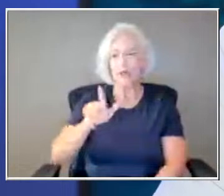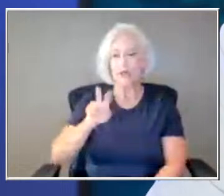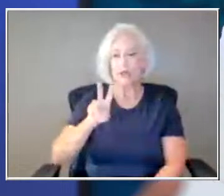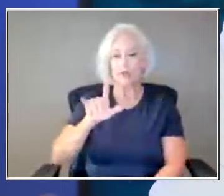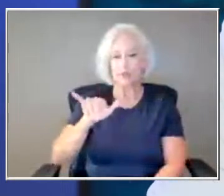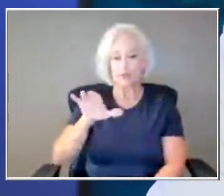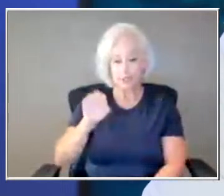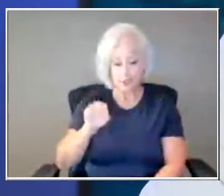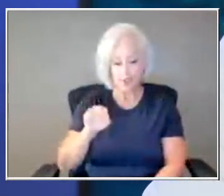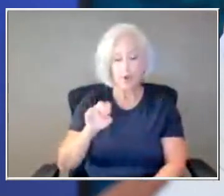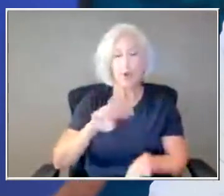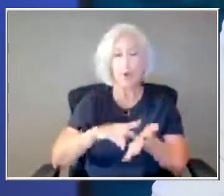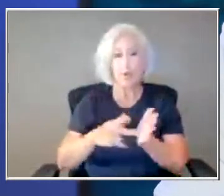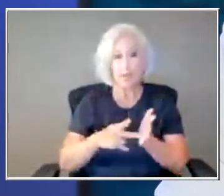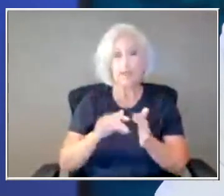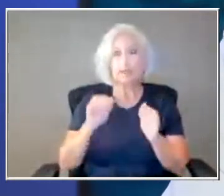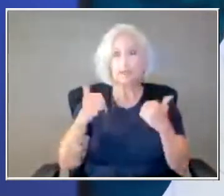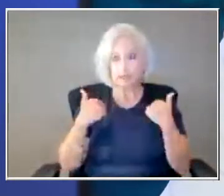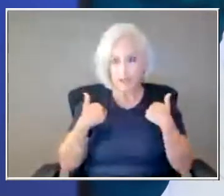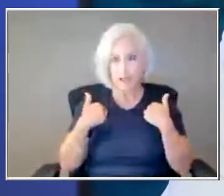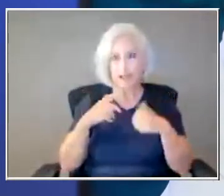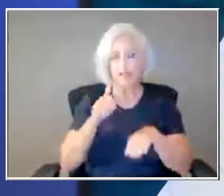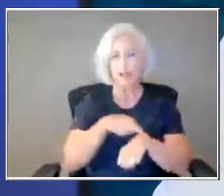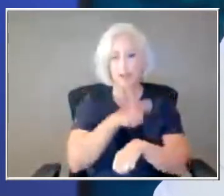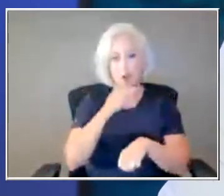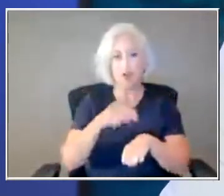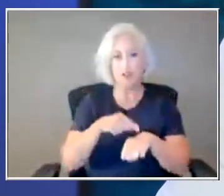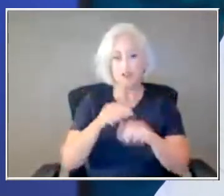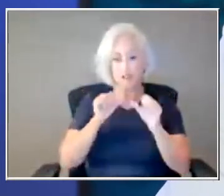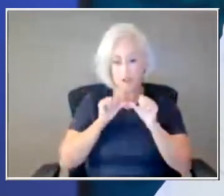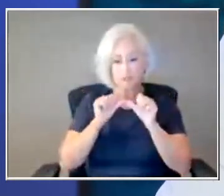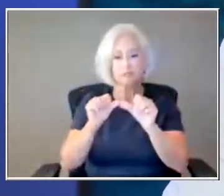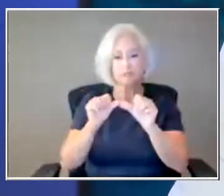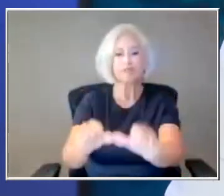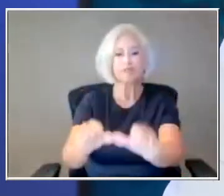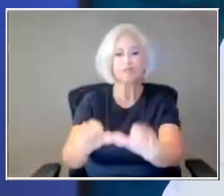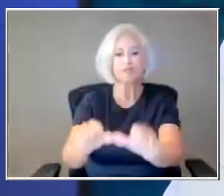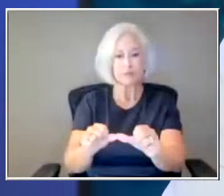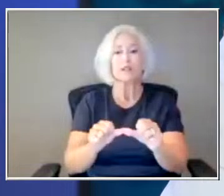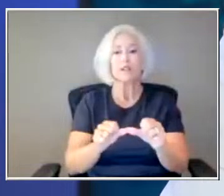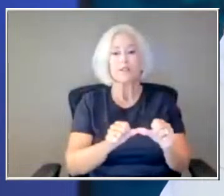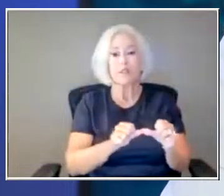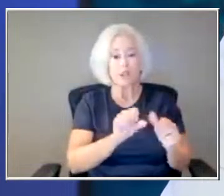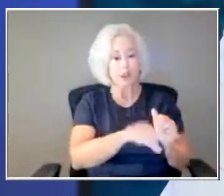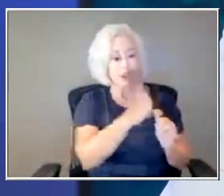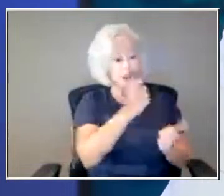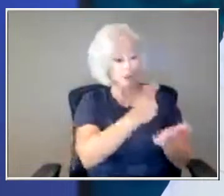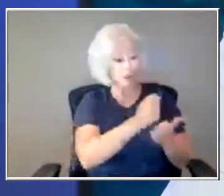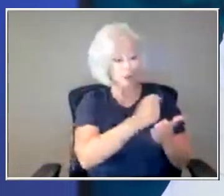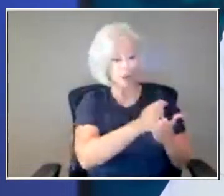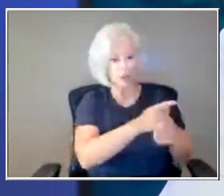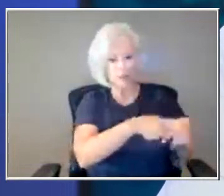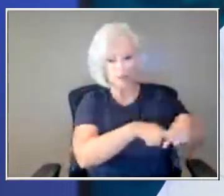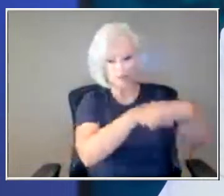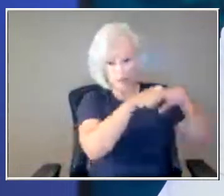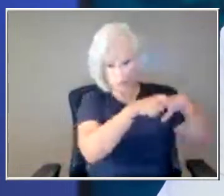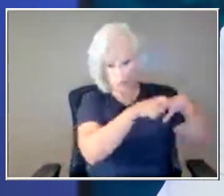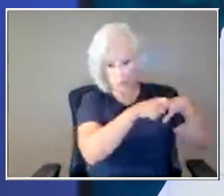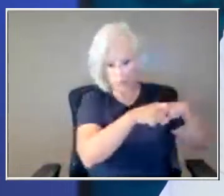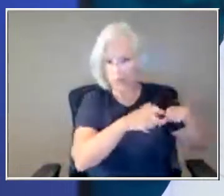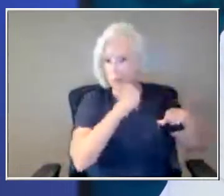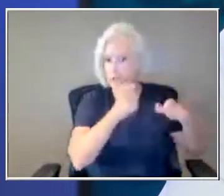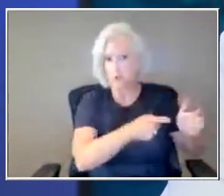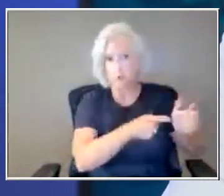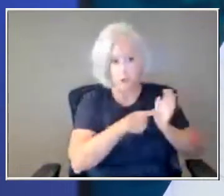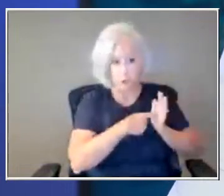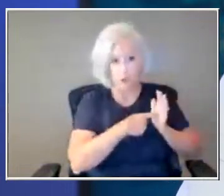have long-term or durable remissions where they come off other treatments as well and do not require treatments in excess of 2